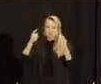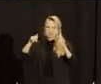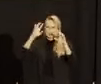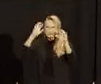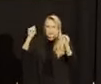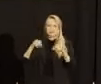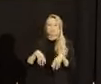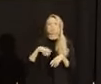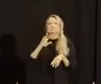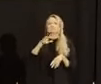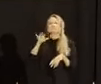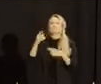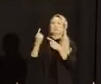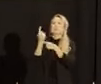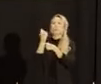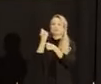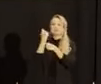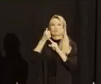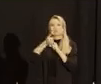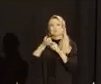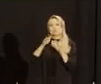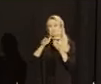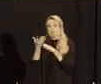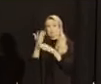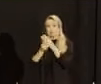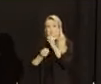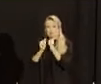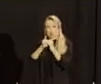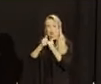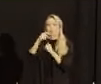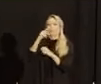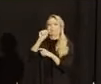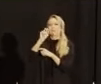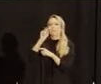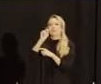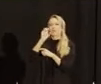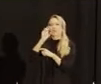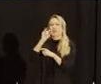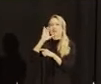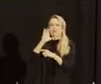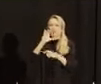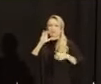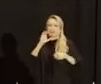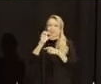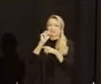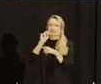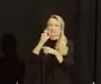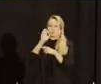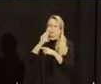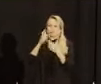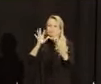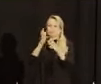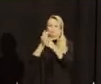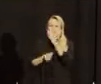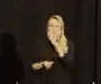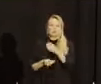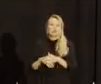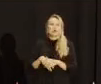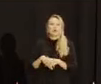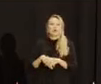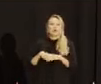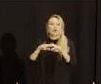end of last year. And I think one of the things that we can learn from both